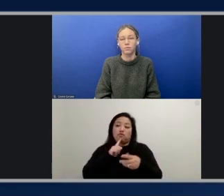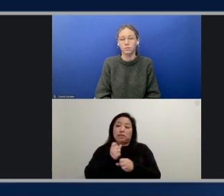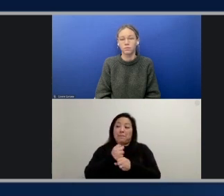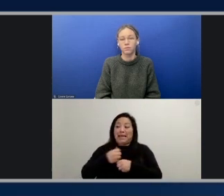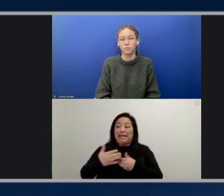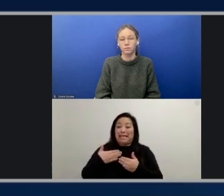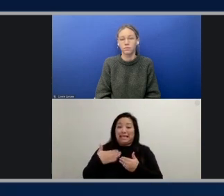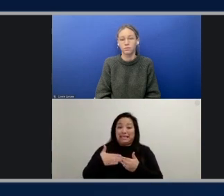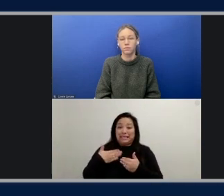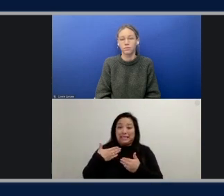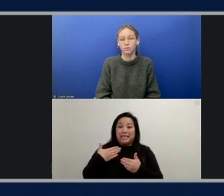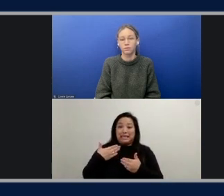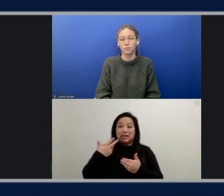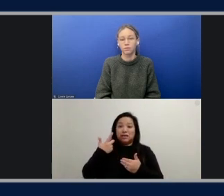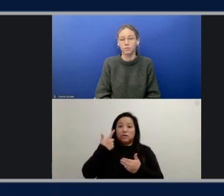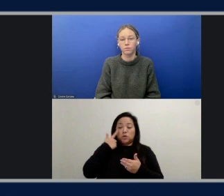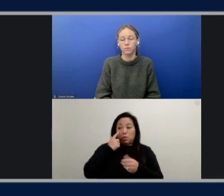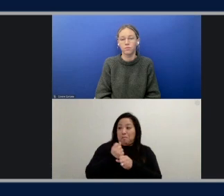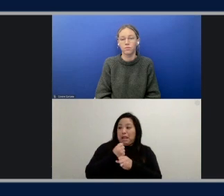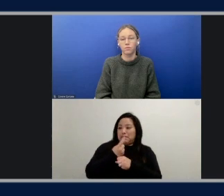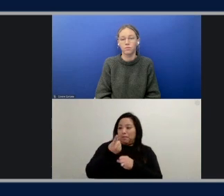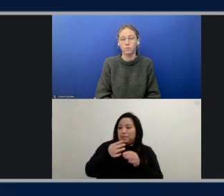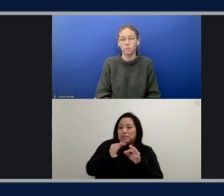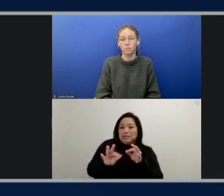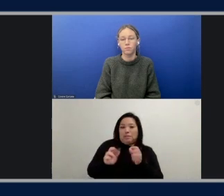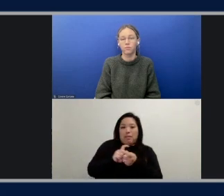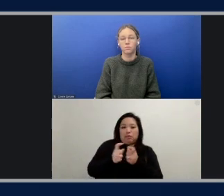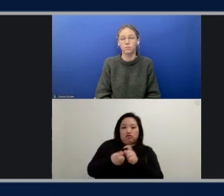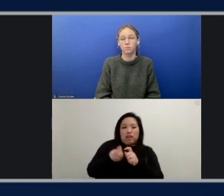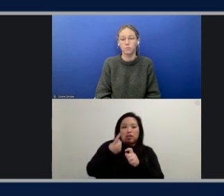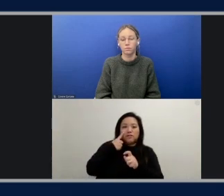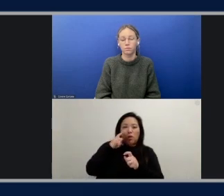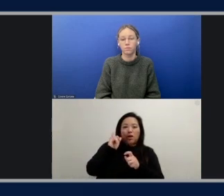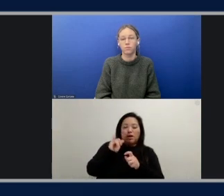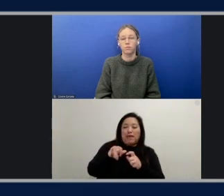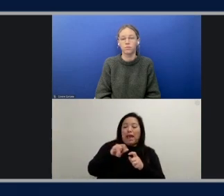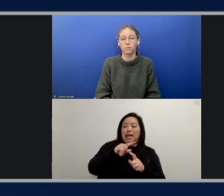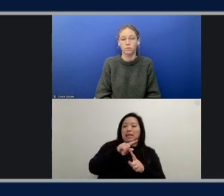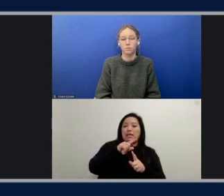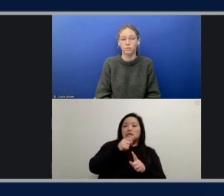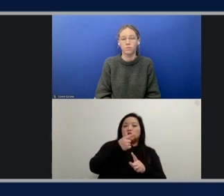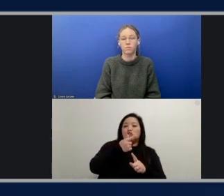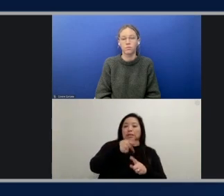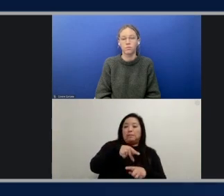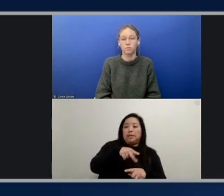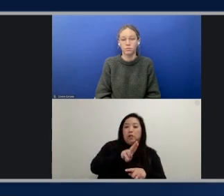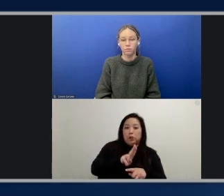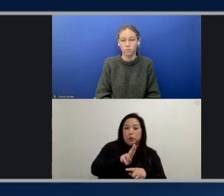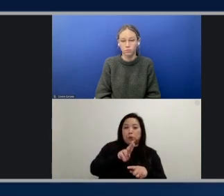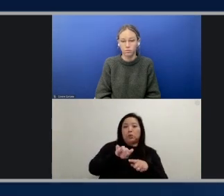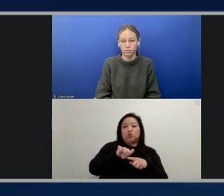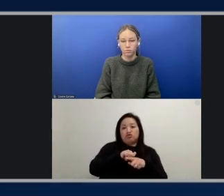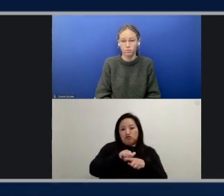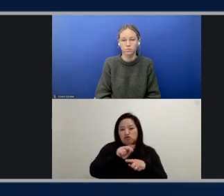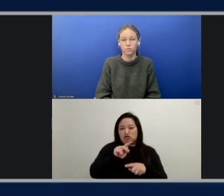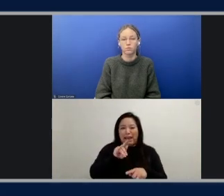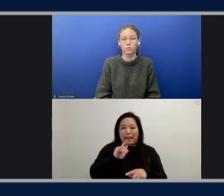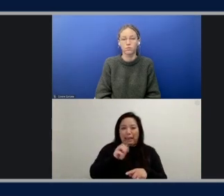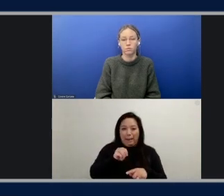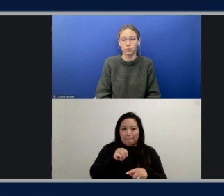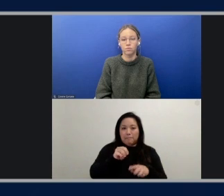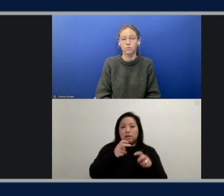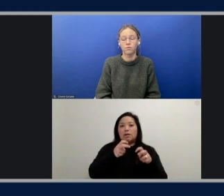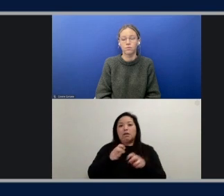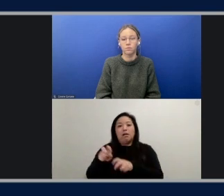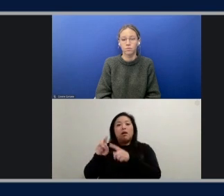just make a simple change to a recipe, moving from GPU or Trainium, and then being able to put